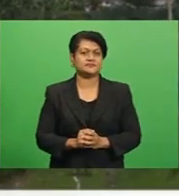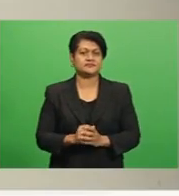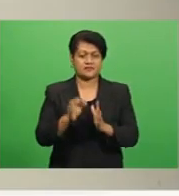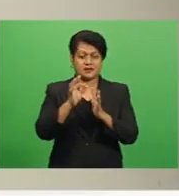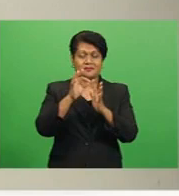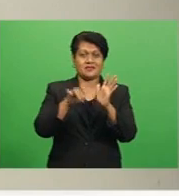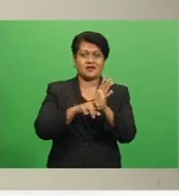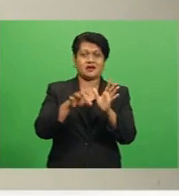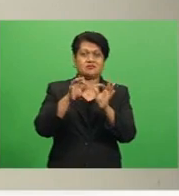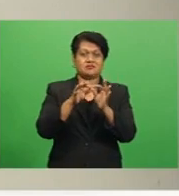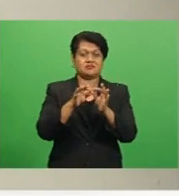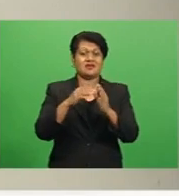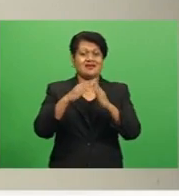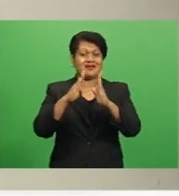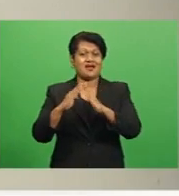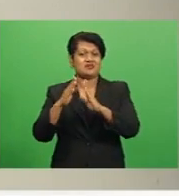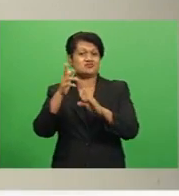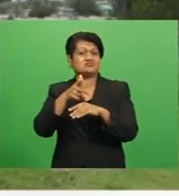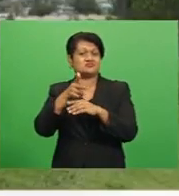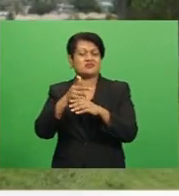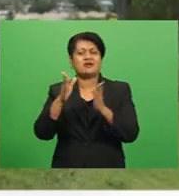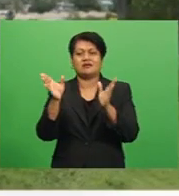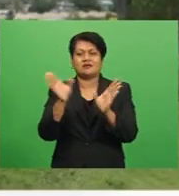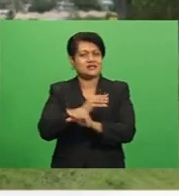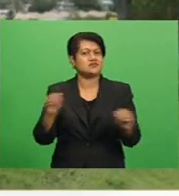And PRB properties vandalized.